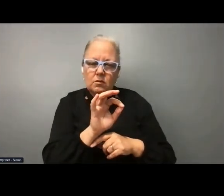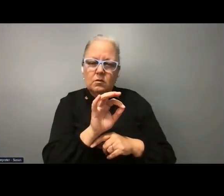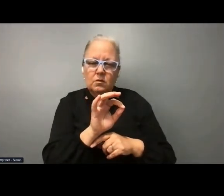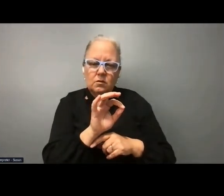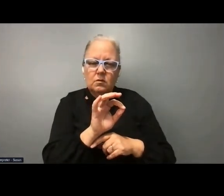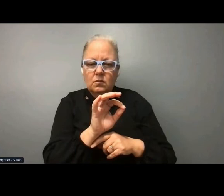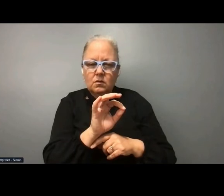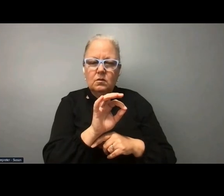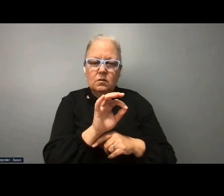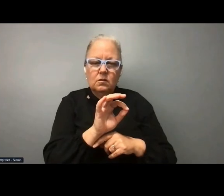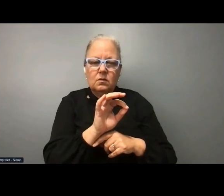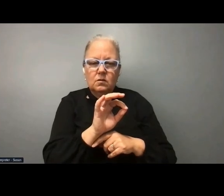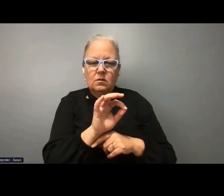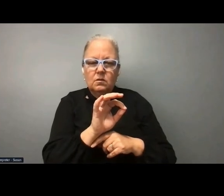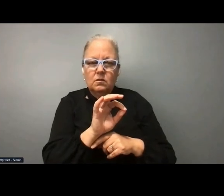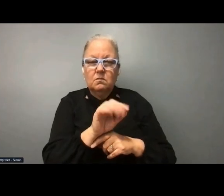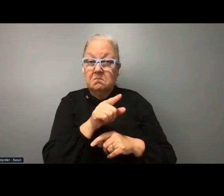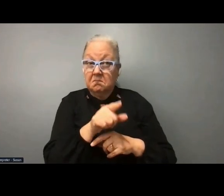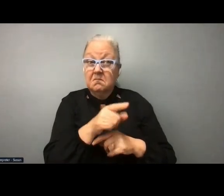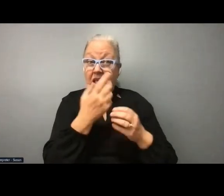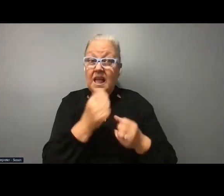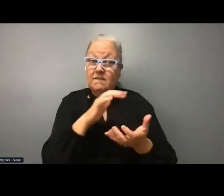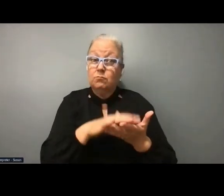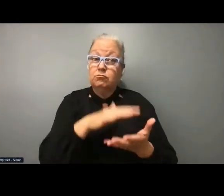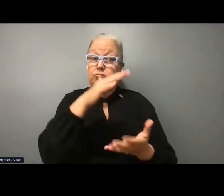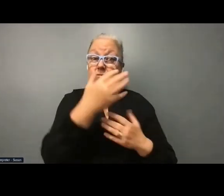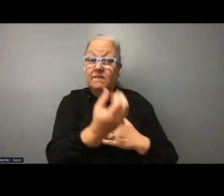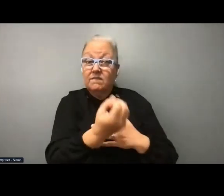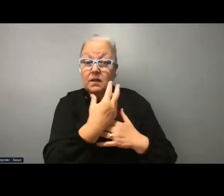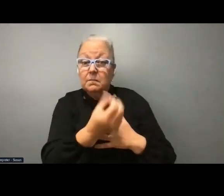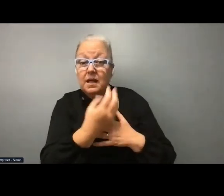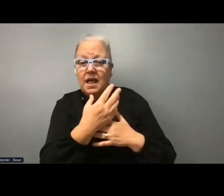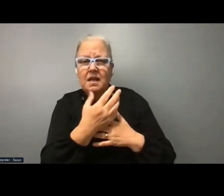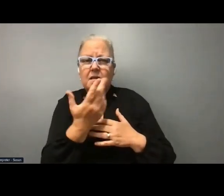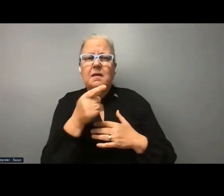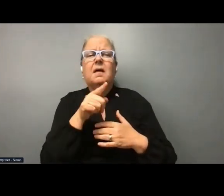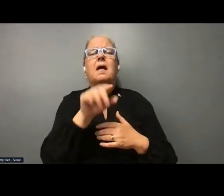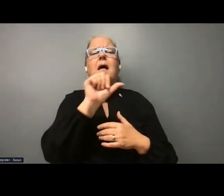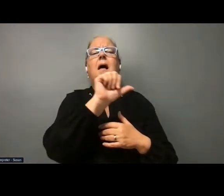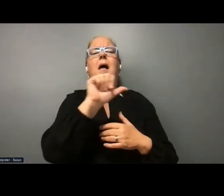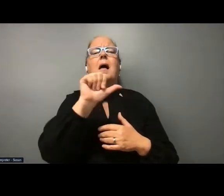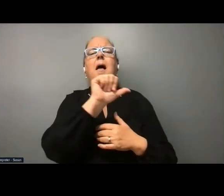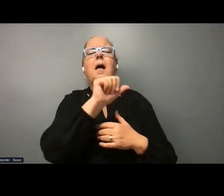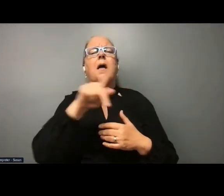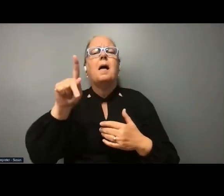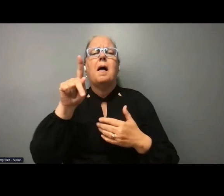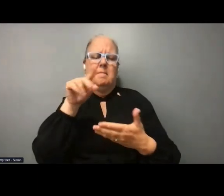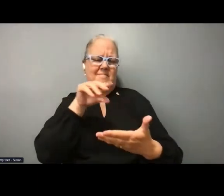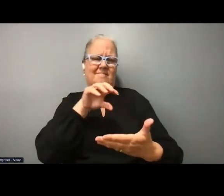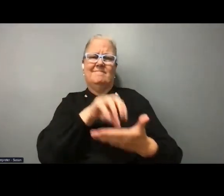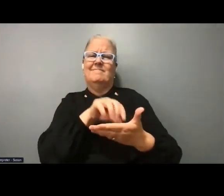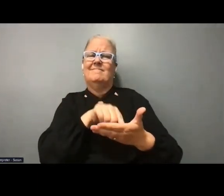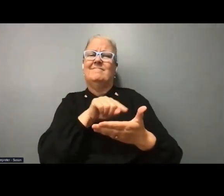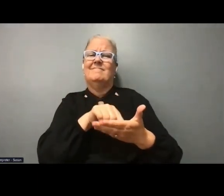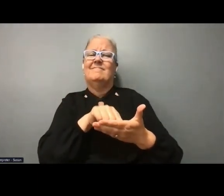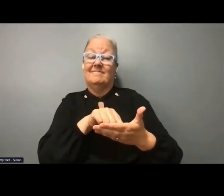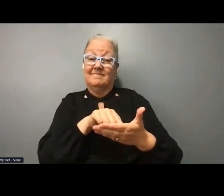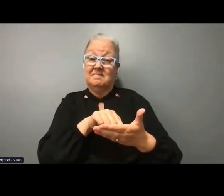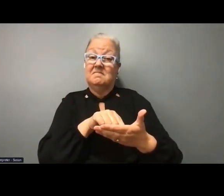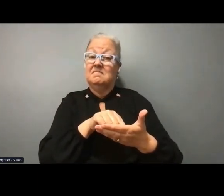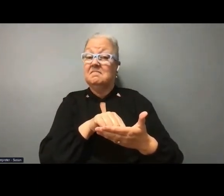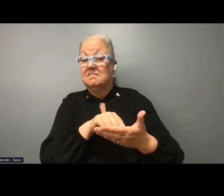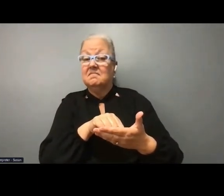from the app? Yeah, as I said, that the application is still at the piloting